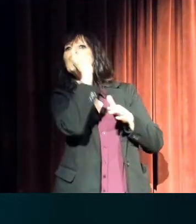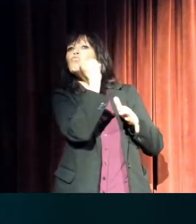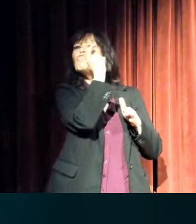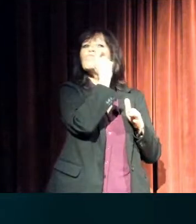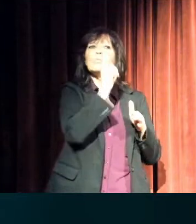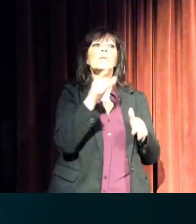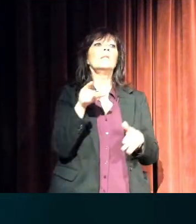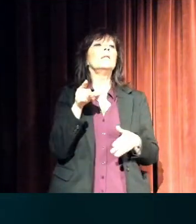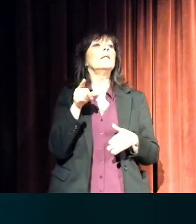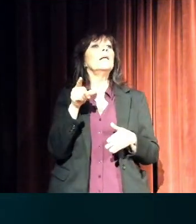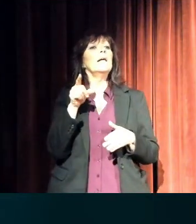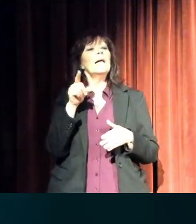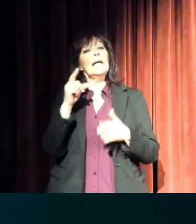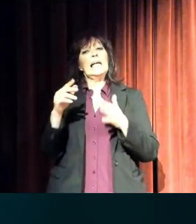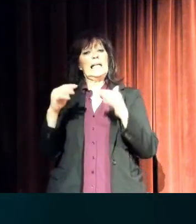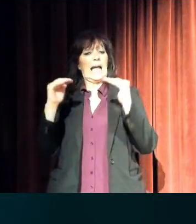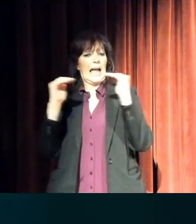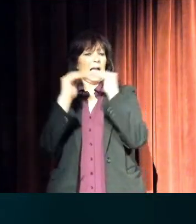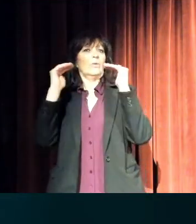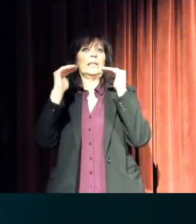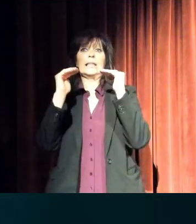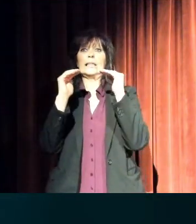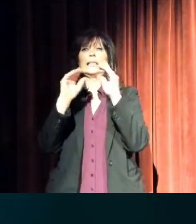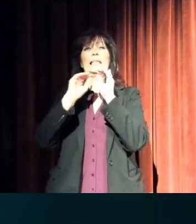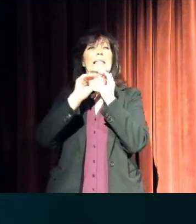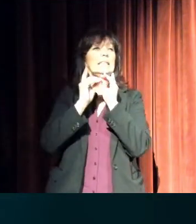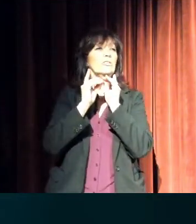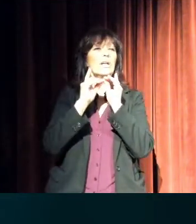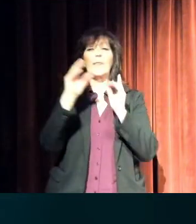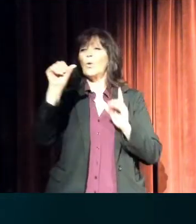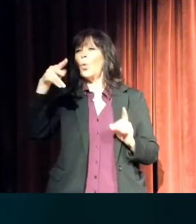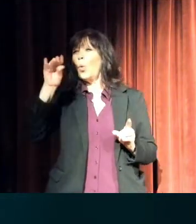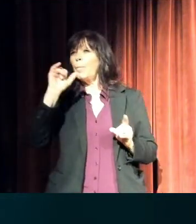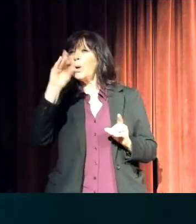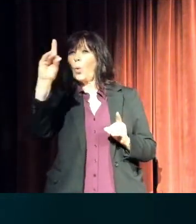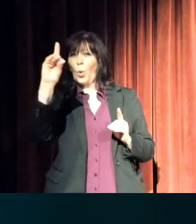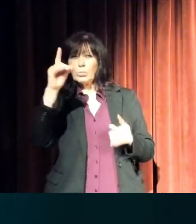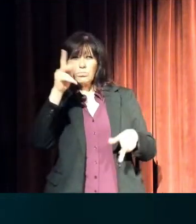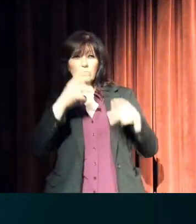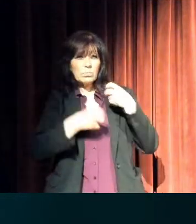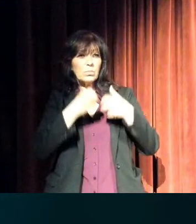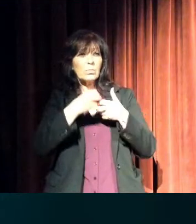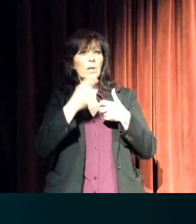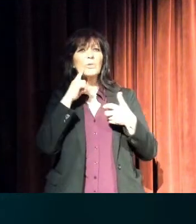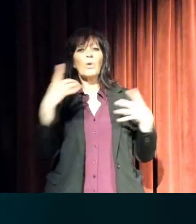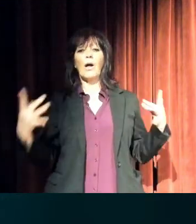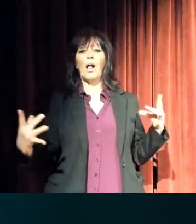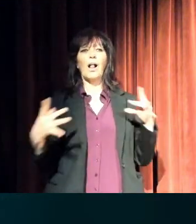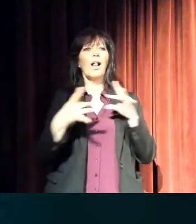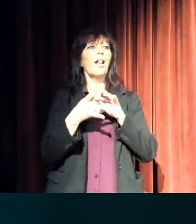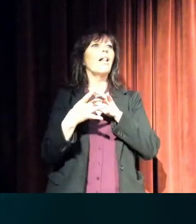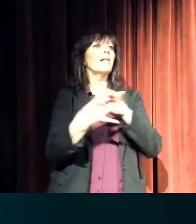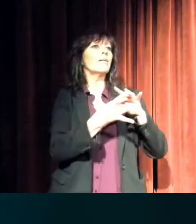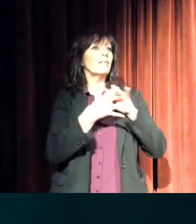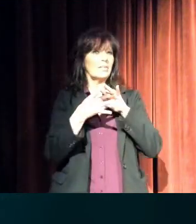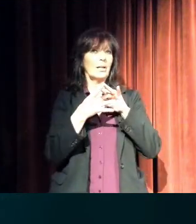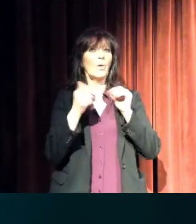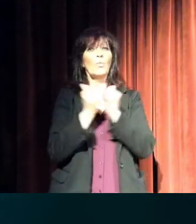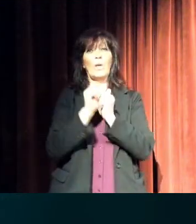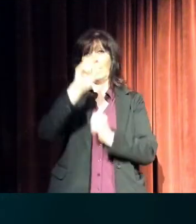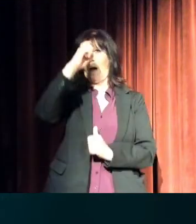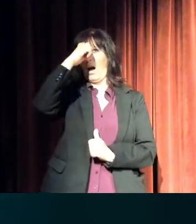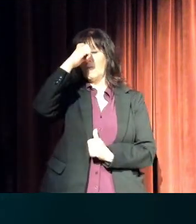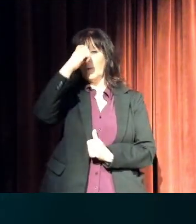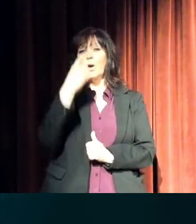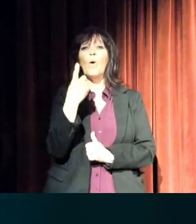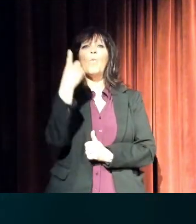issues such as equity, digital divide, and the opioid epidemic are what unites the library and the county government in